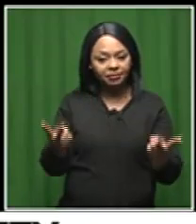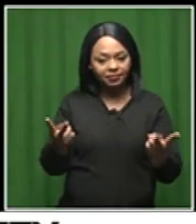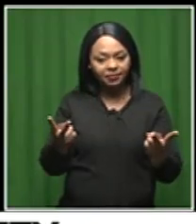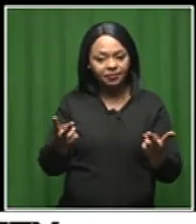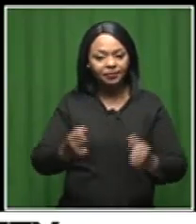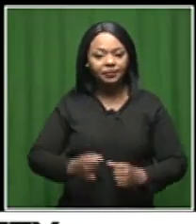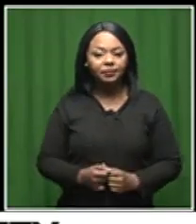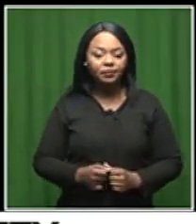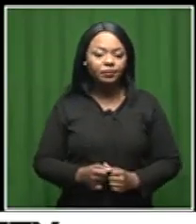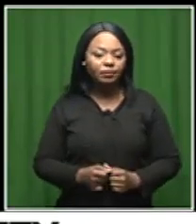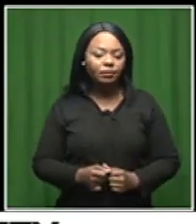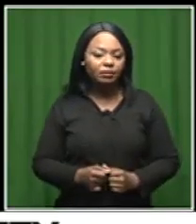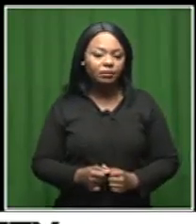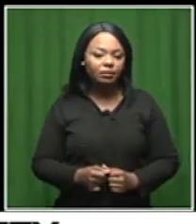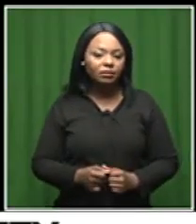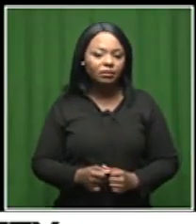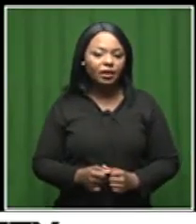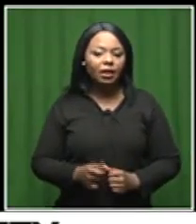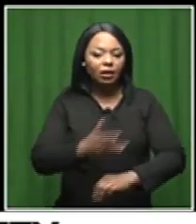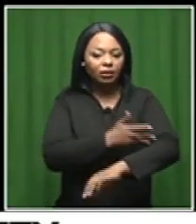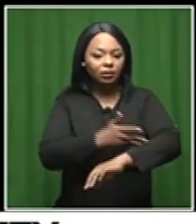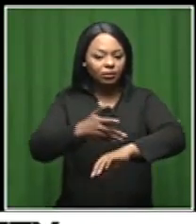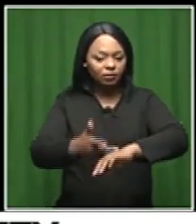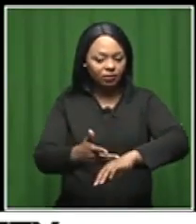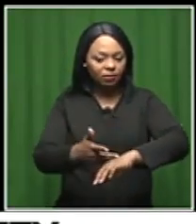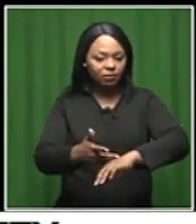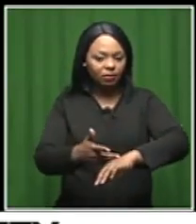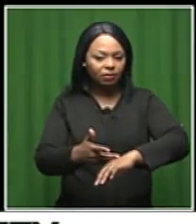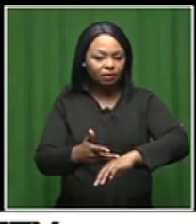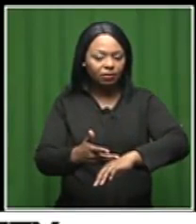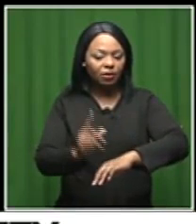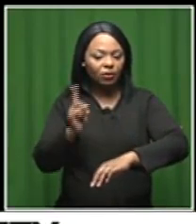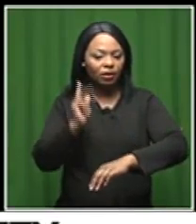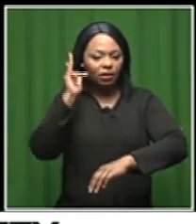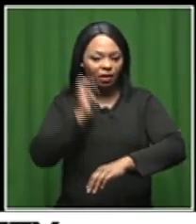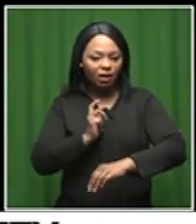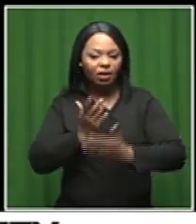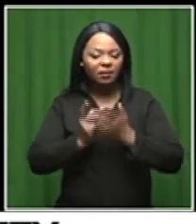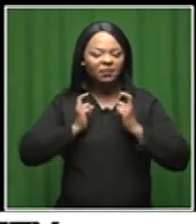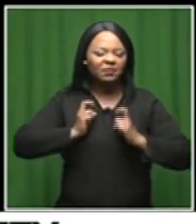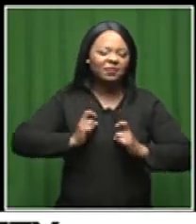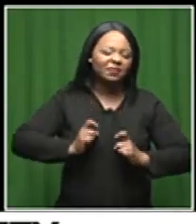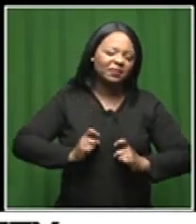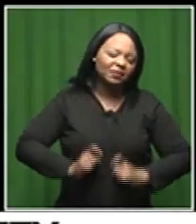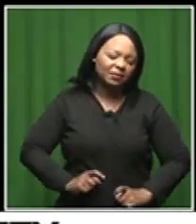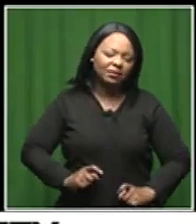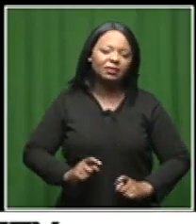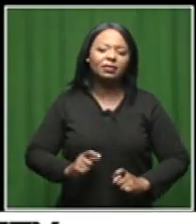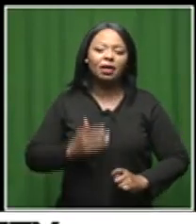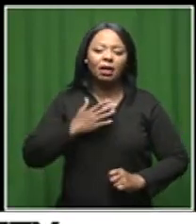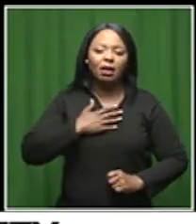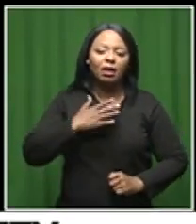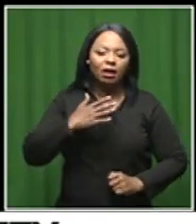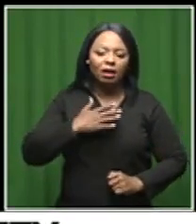glands. Leukemias may present much like what we heard, tiredness and shortness of breath,